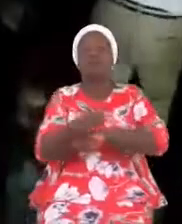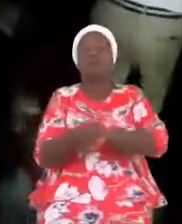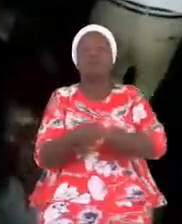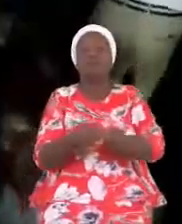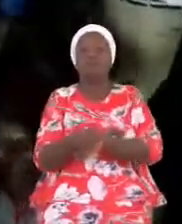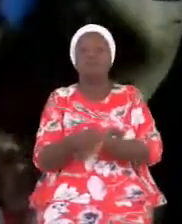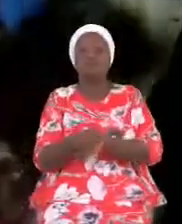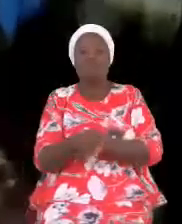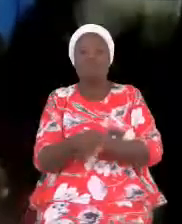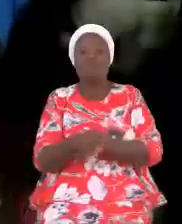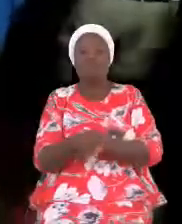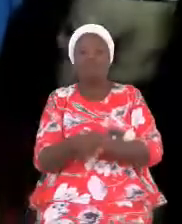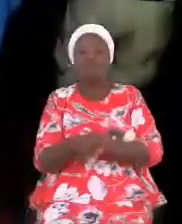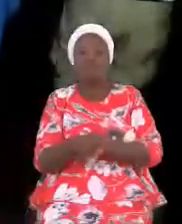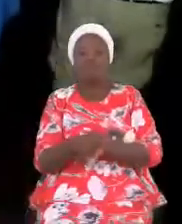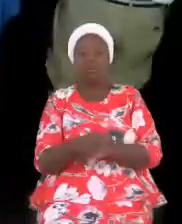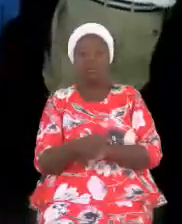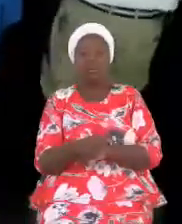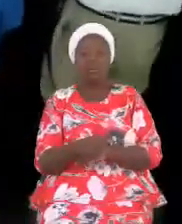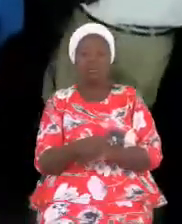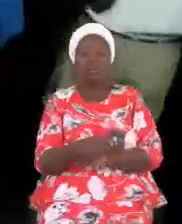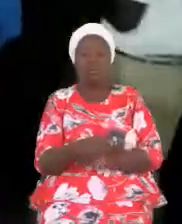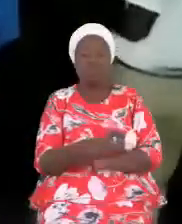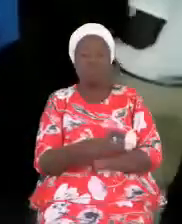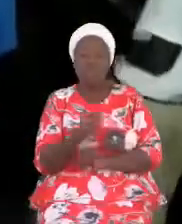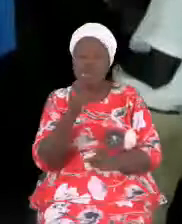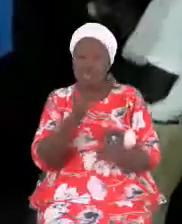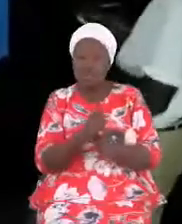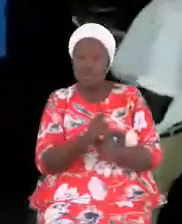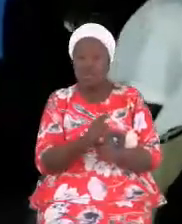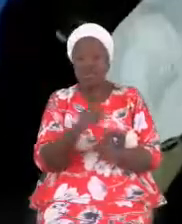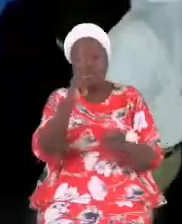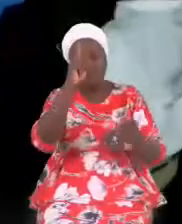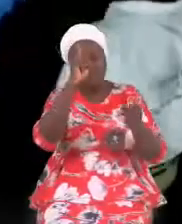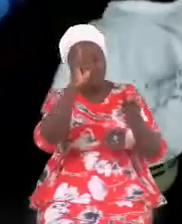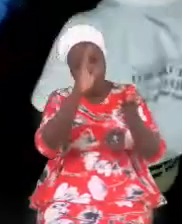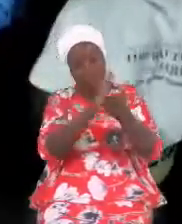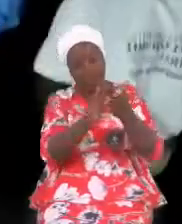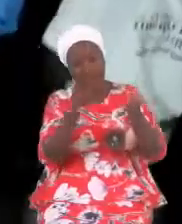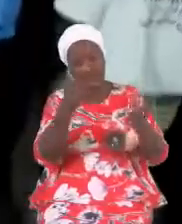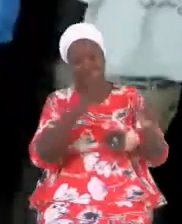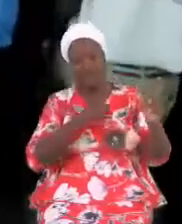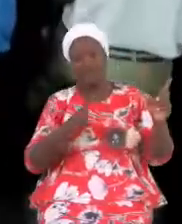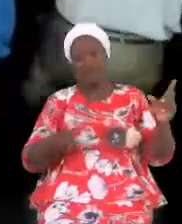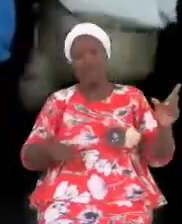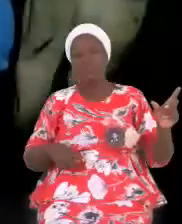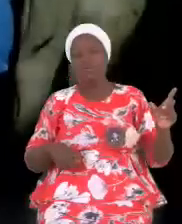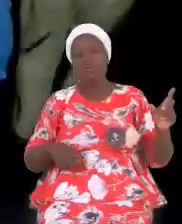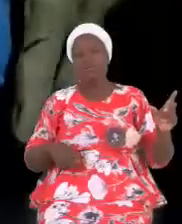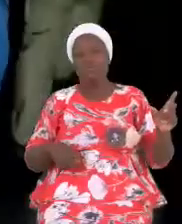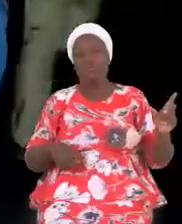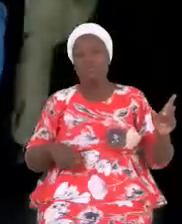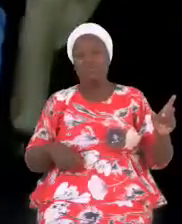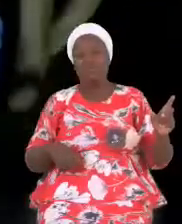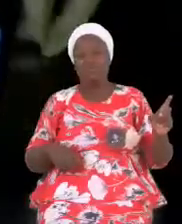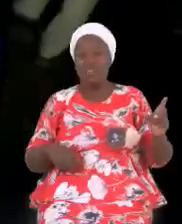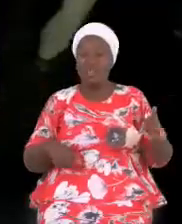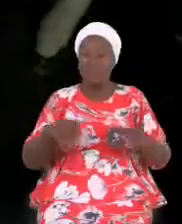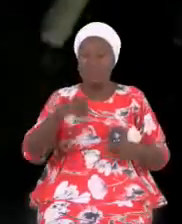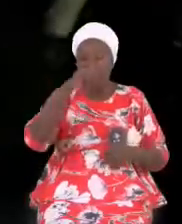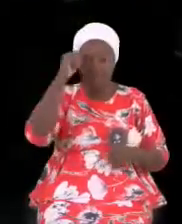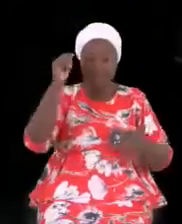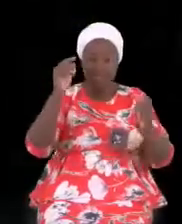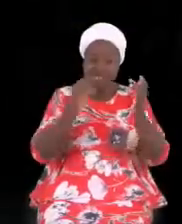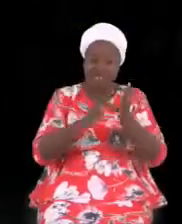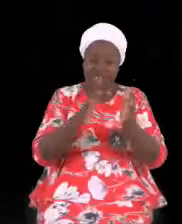Right to the back, right to the main gate, right to the road, Jesus will touch every one